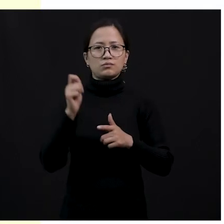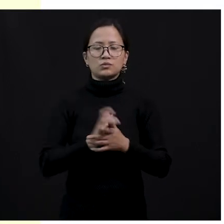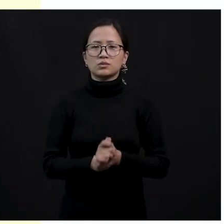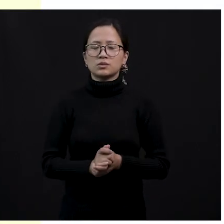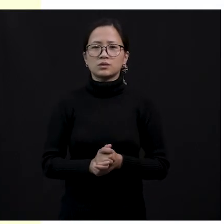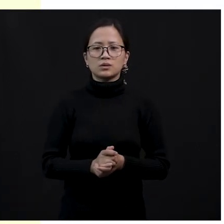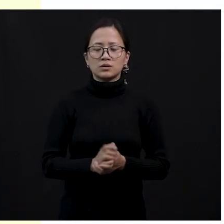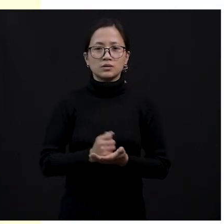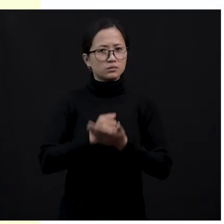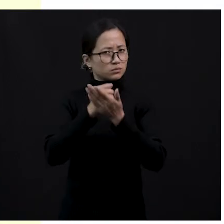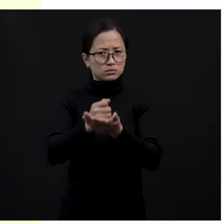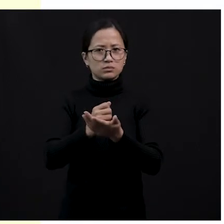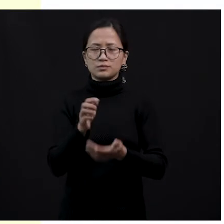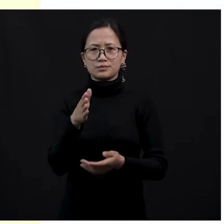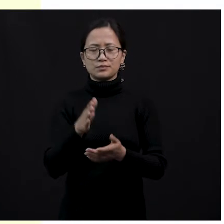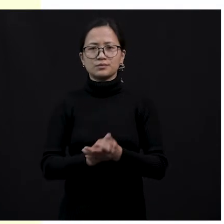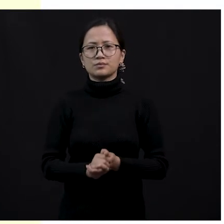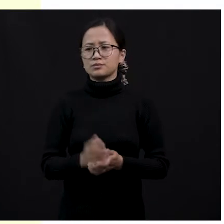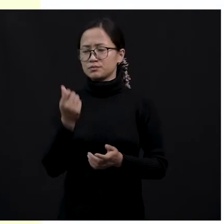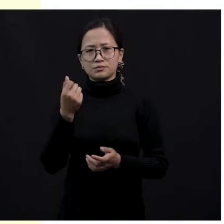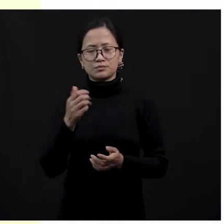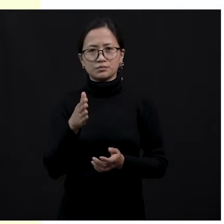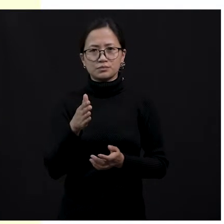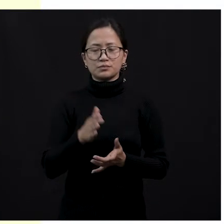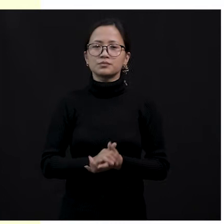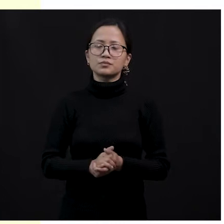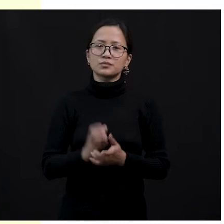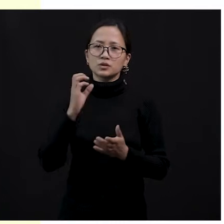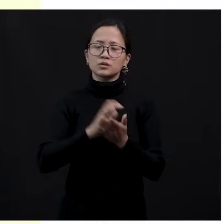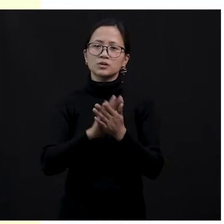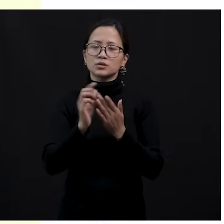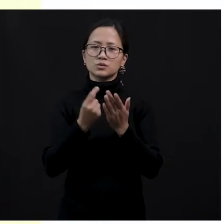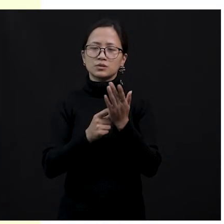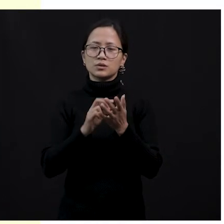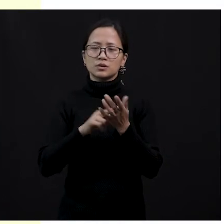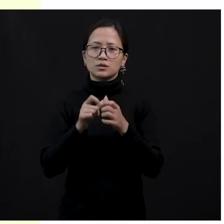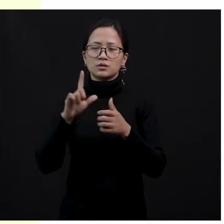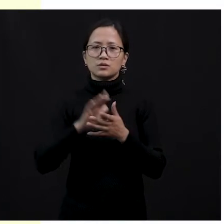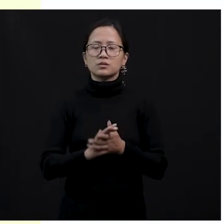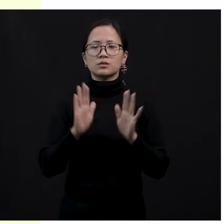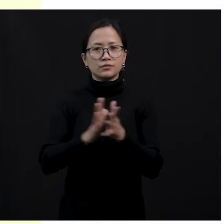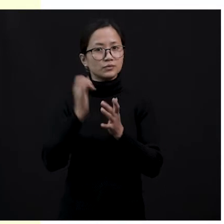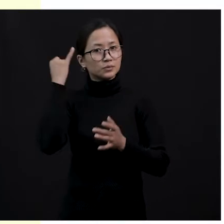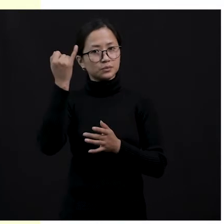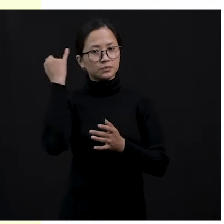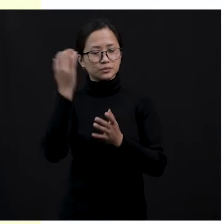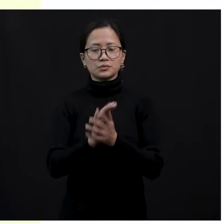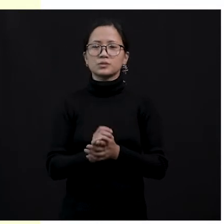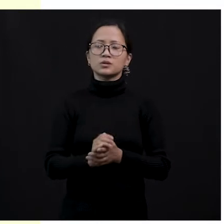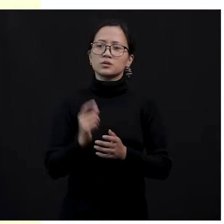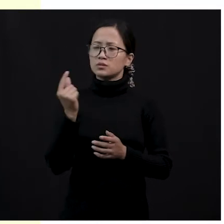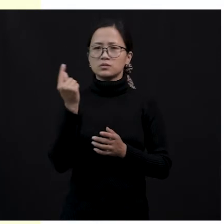but since he did not help him, even though he has no money, Chunilal said that I have imagination. So using